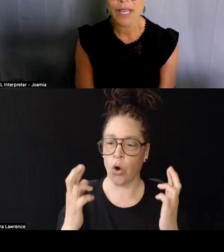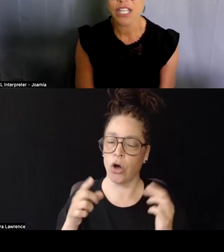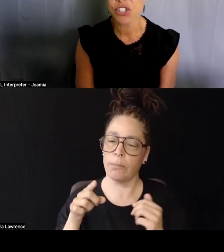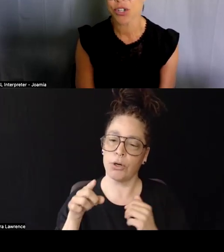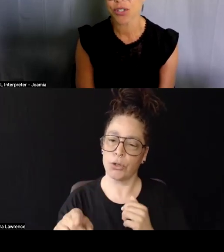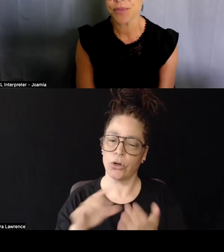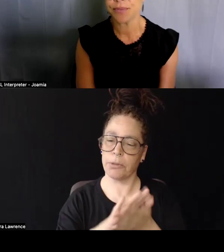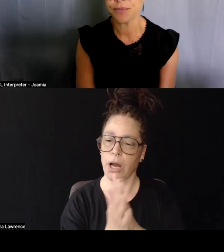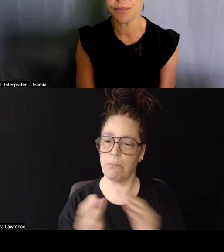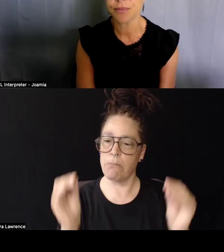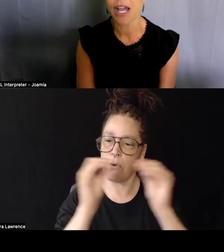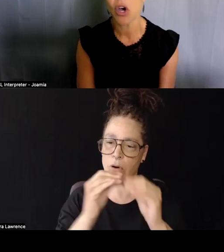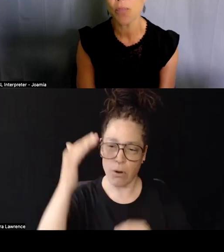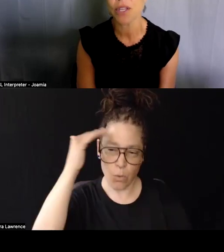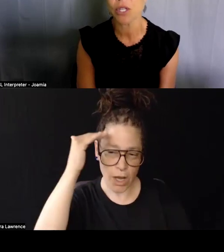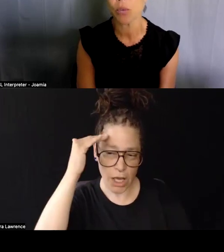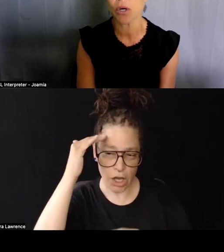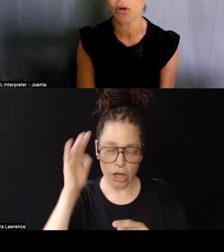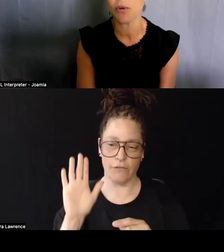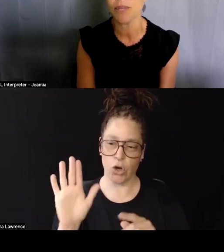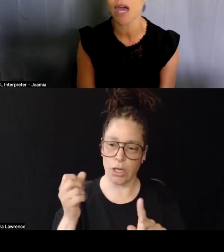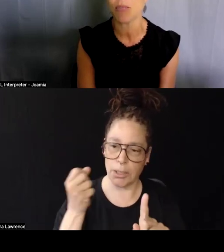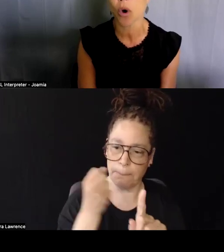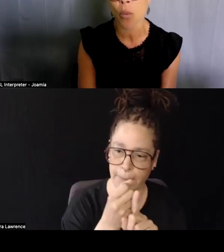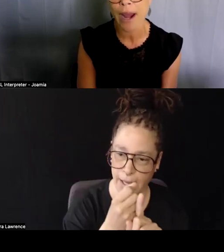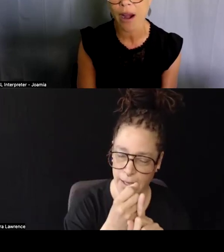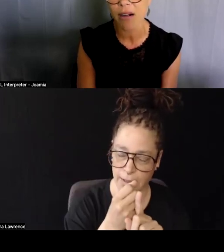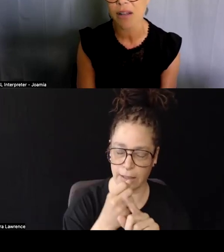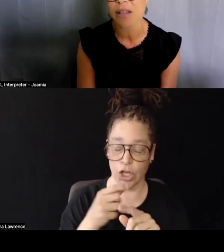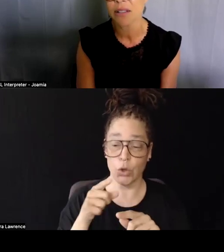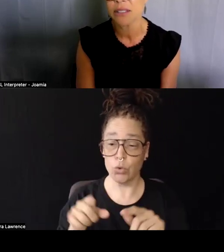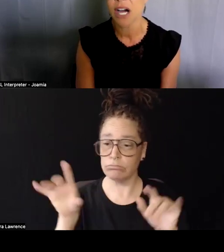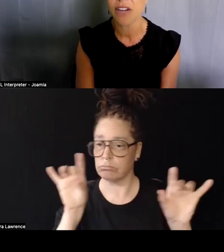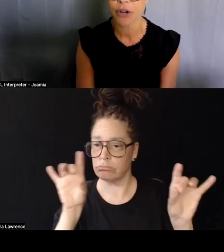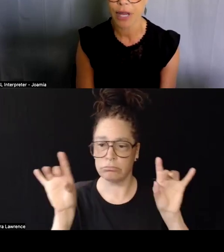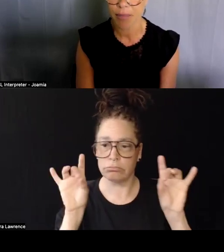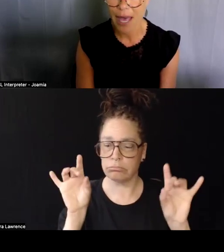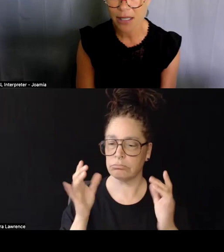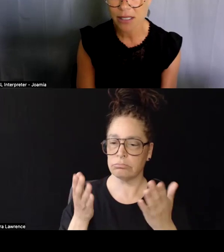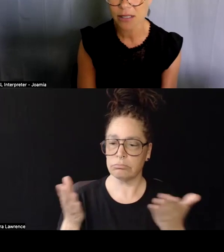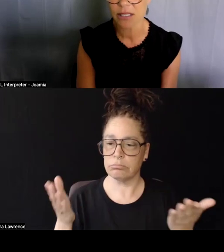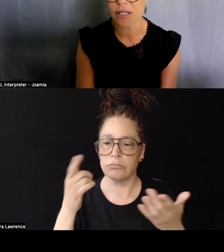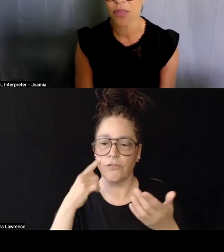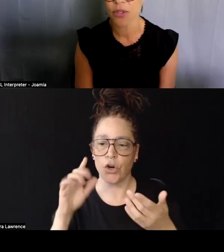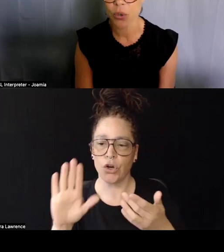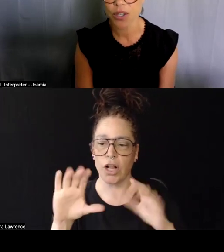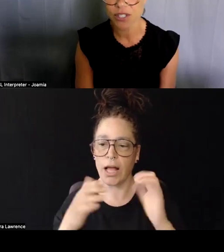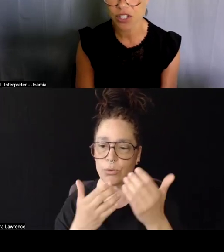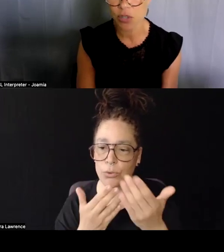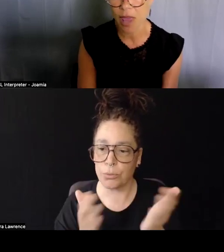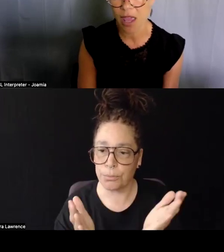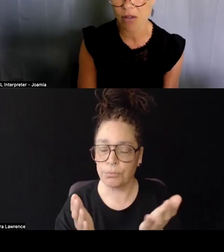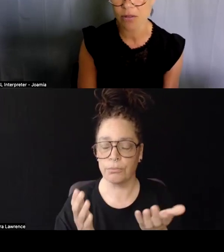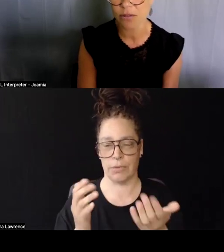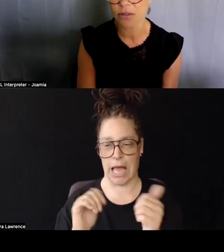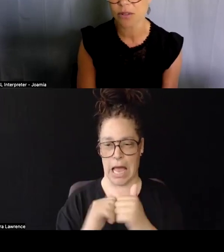For white teachers, I hope that you will become more aware of your impact, the choices that